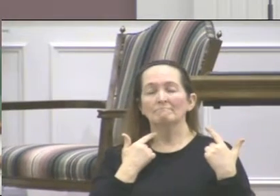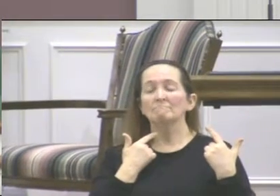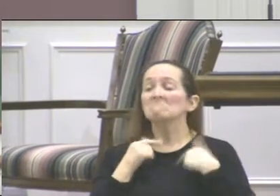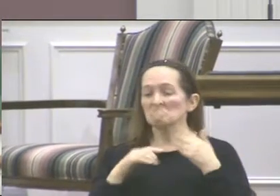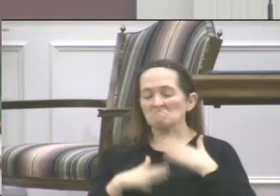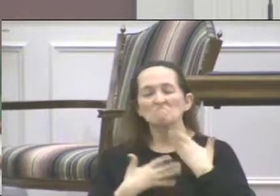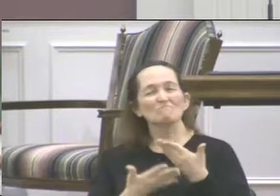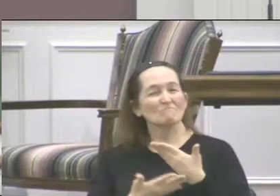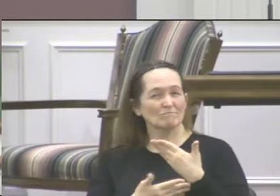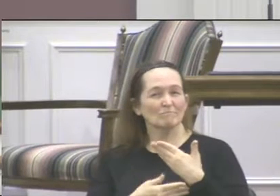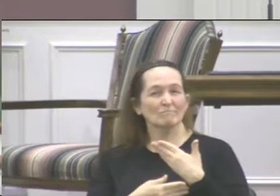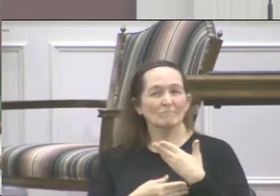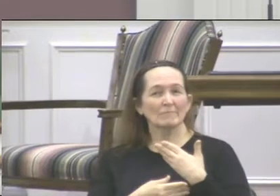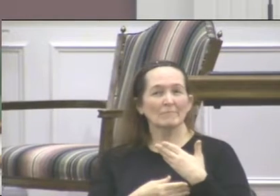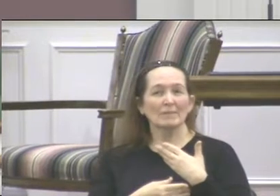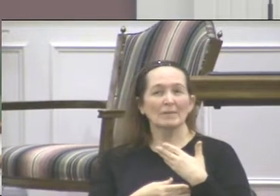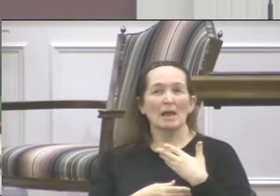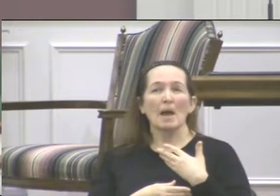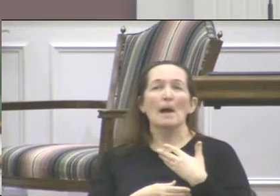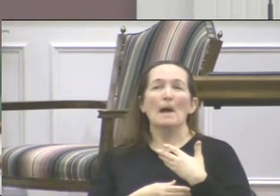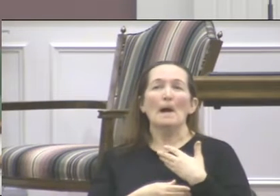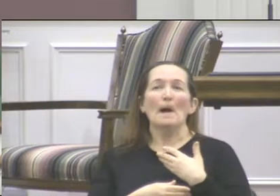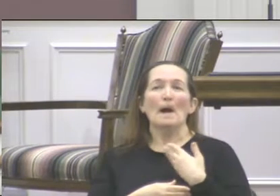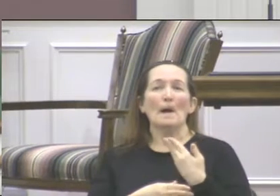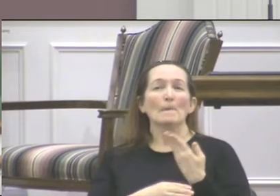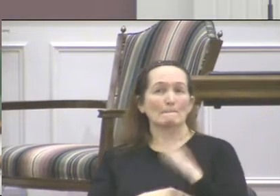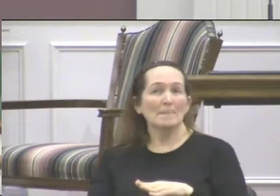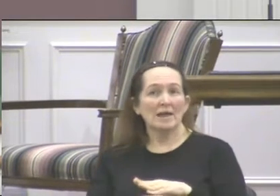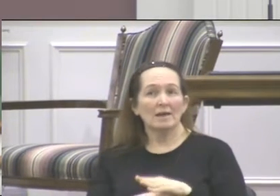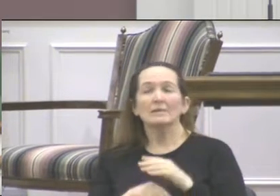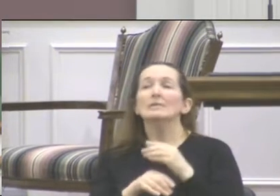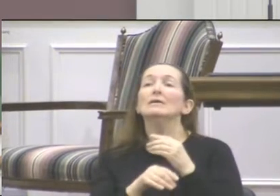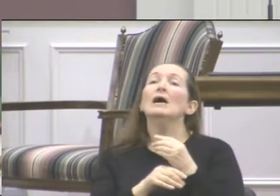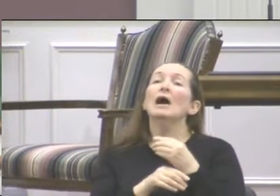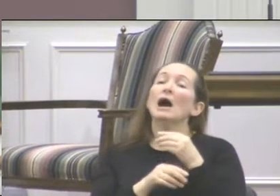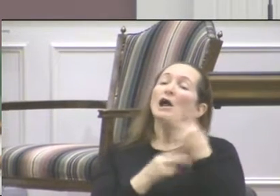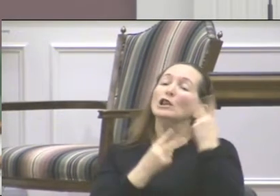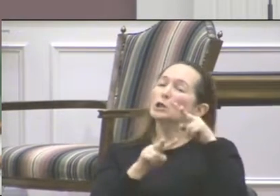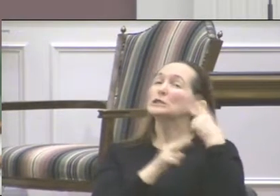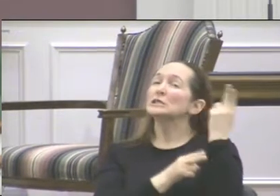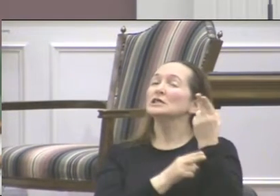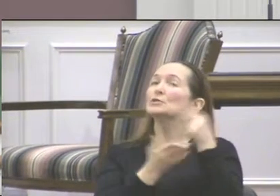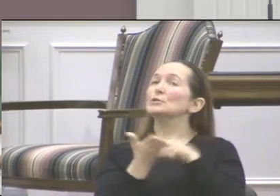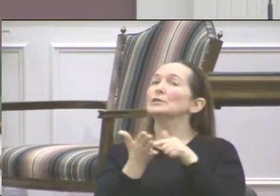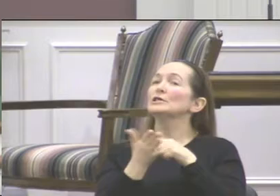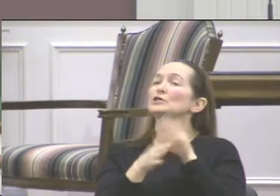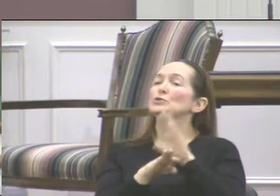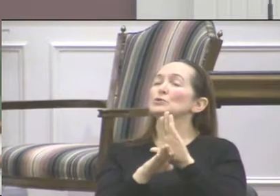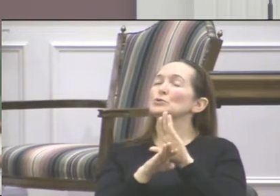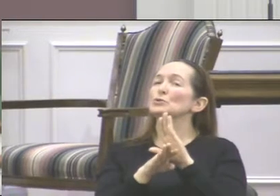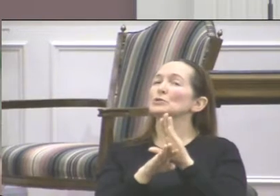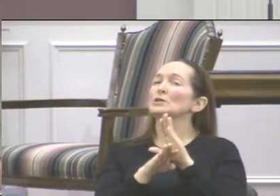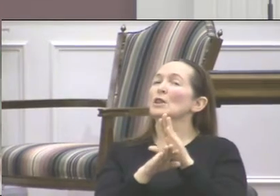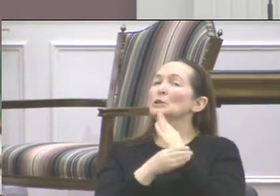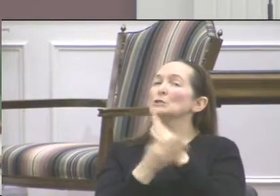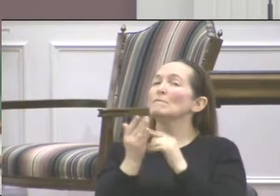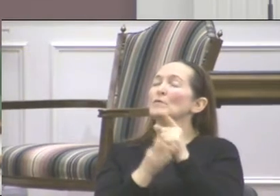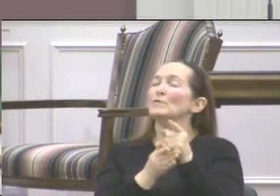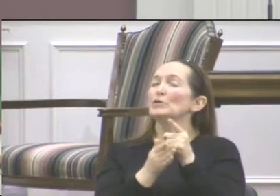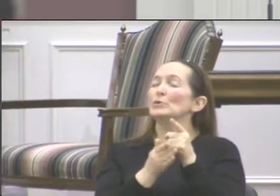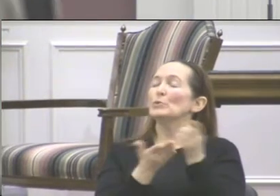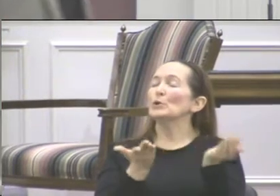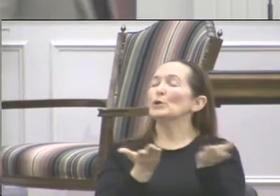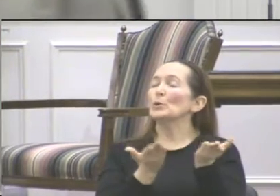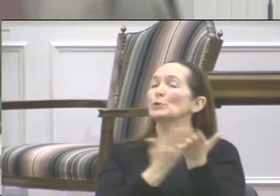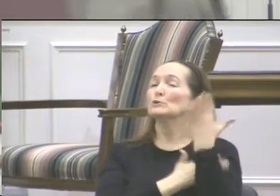I would be willing to bet, as I have looked at the heritage of this church, I would be willing to bet that there are some of you sitting here this morning that